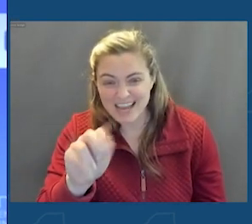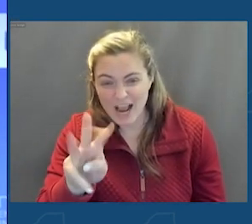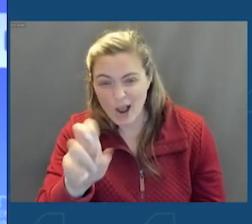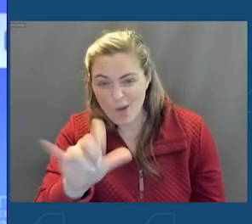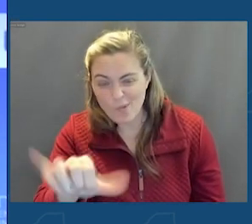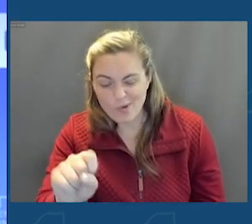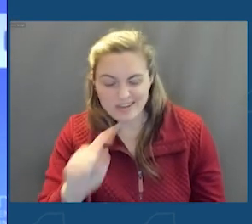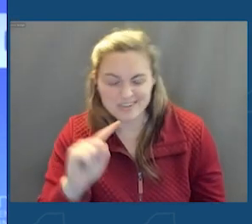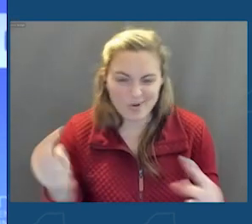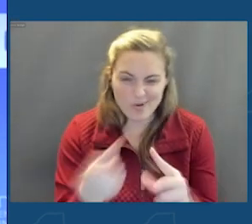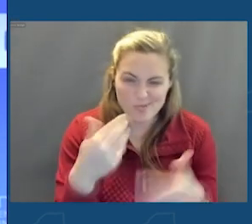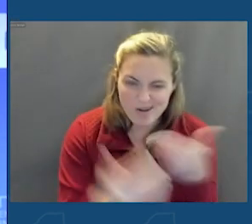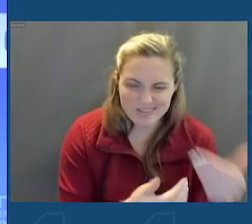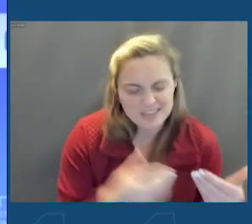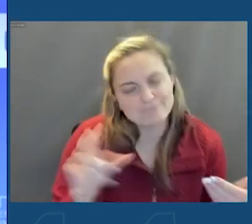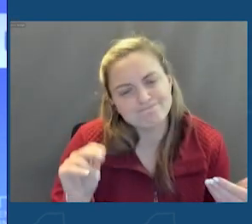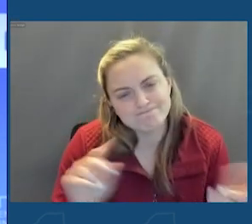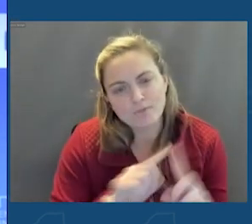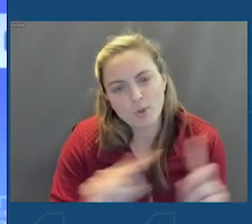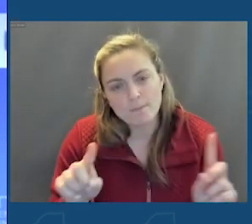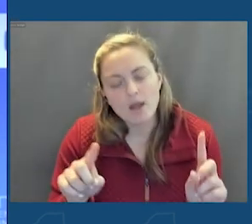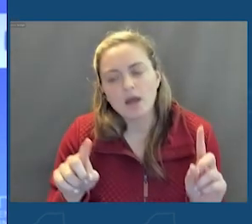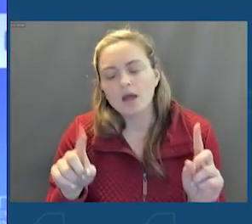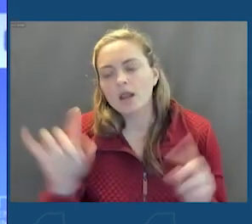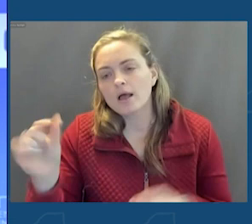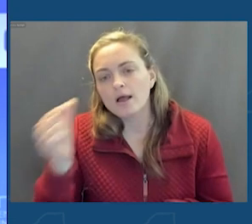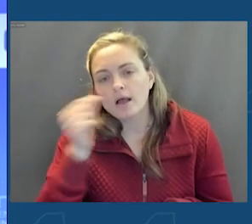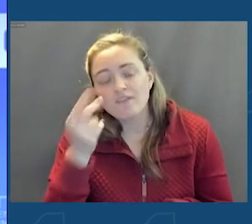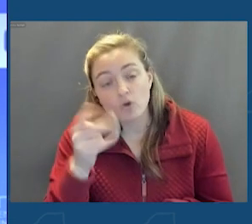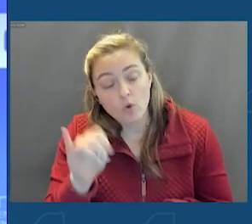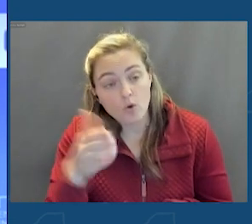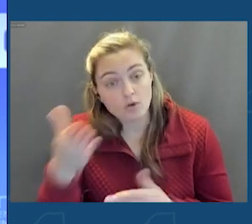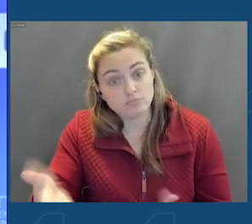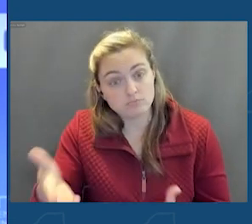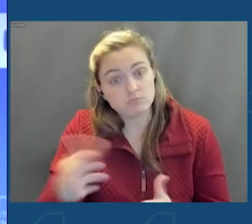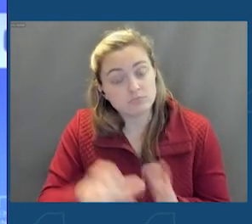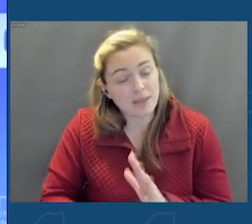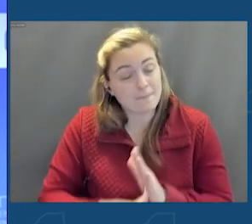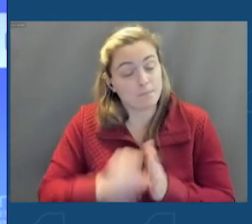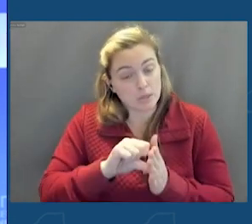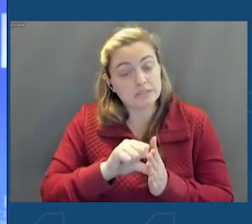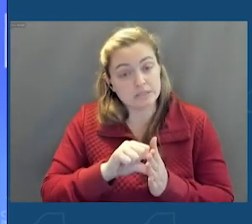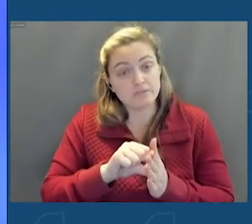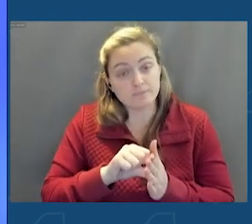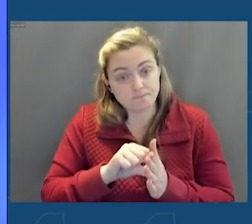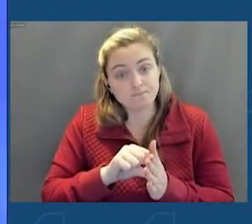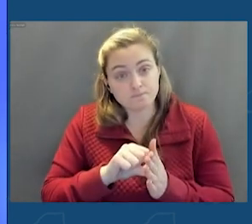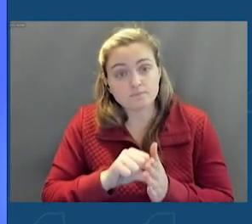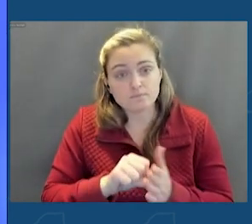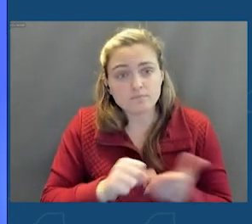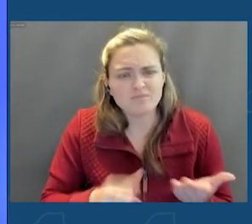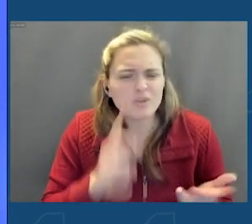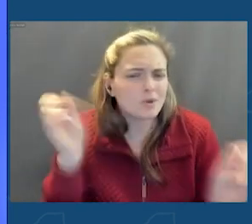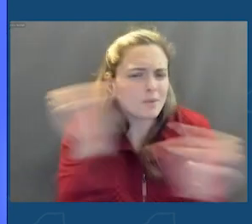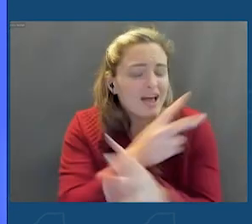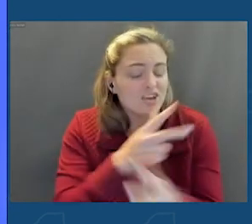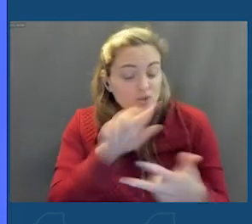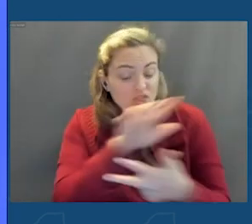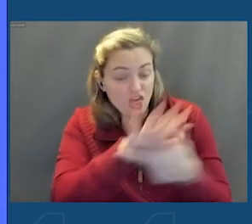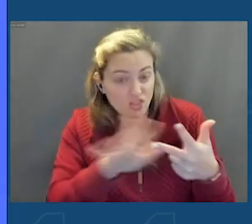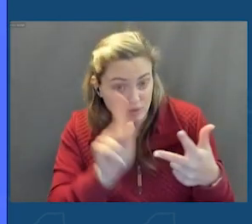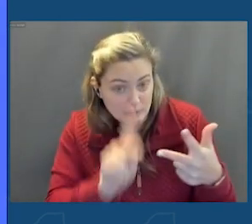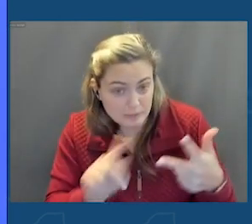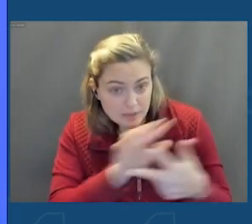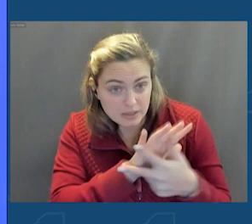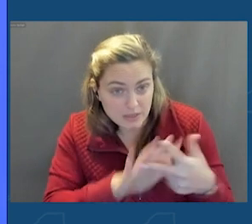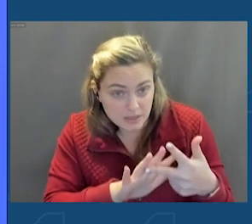Hakeem Jeffries, Governor Hochul is a pretty impressive trifecta. I would imagine that with the three of you,